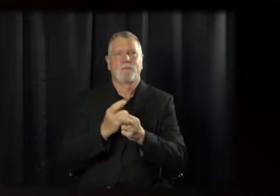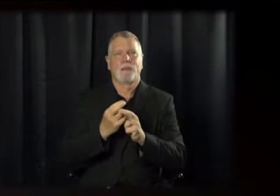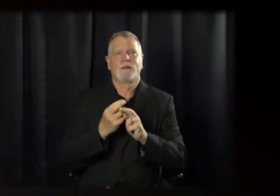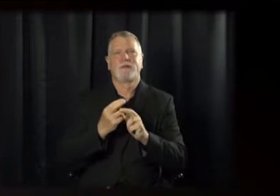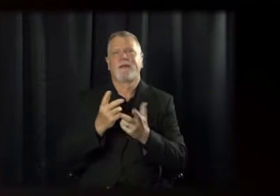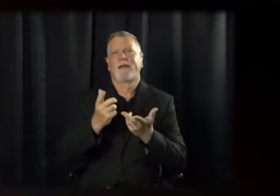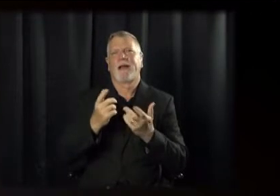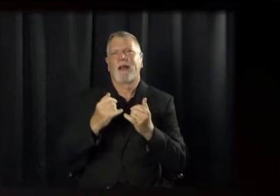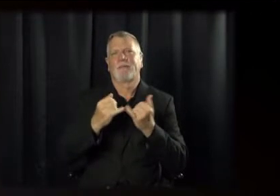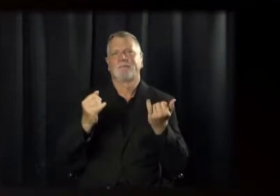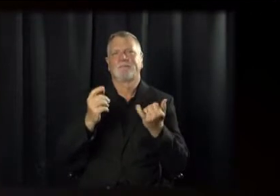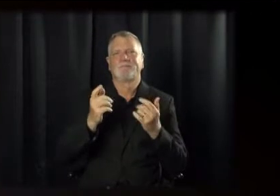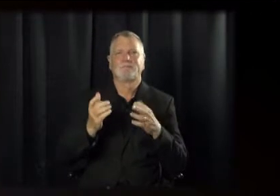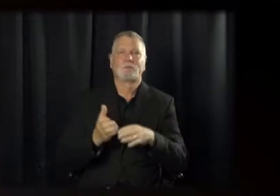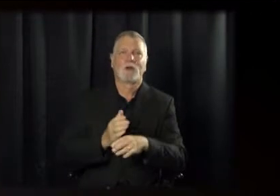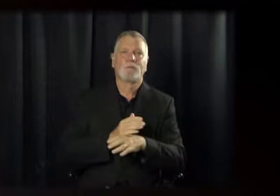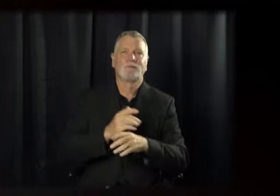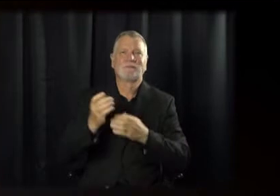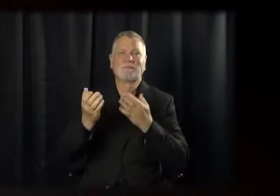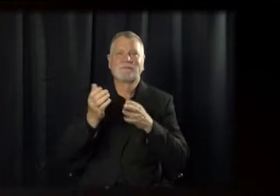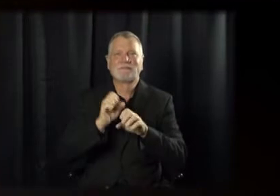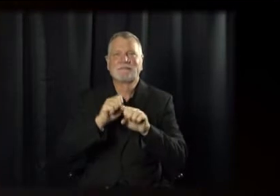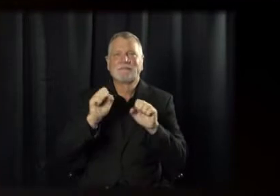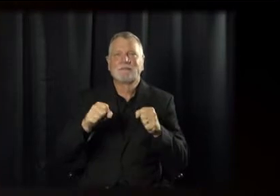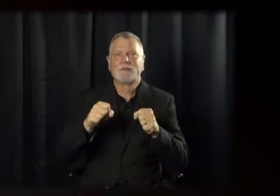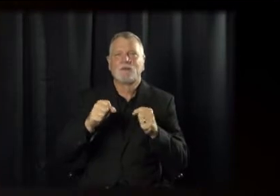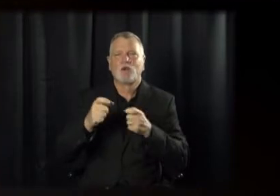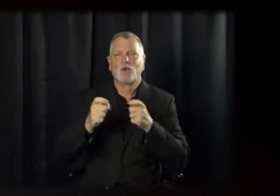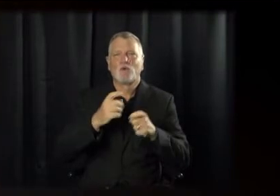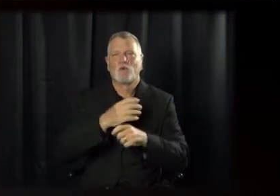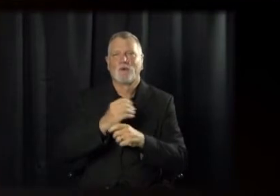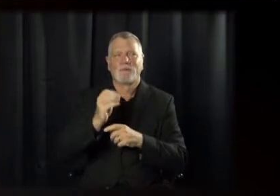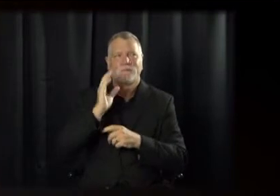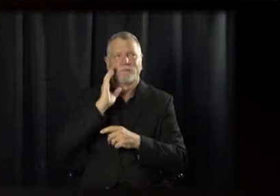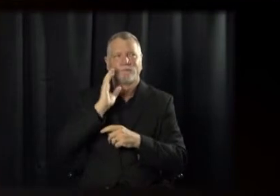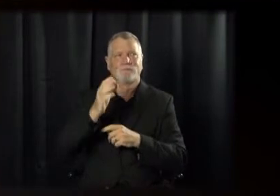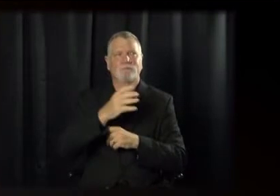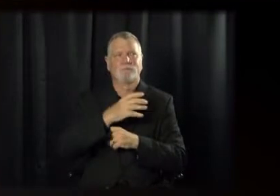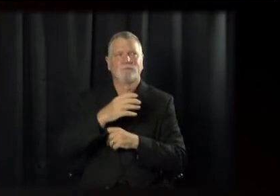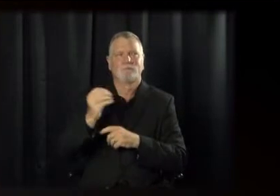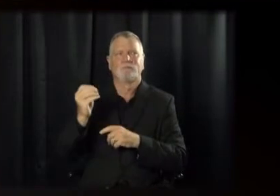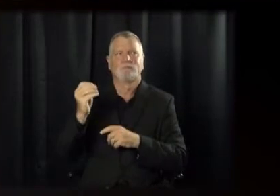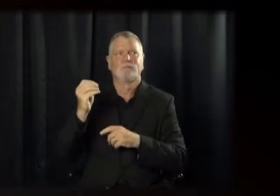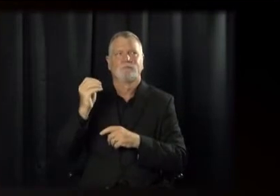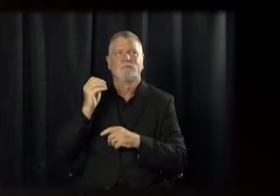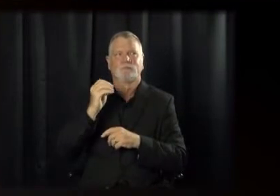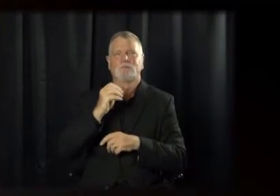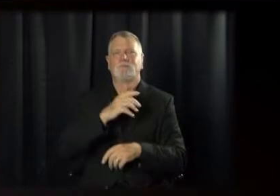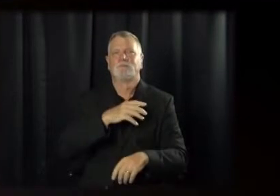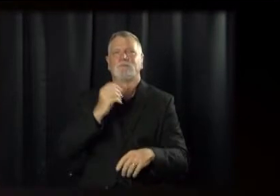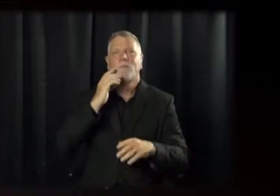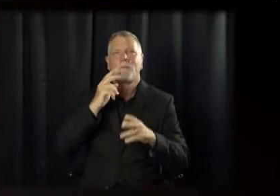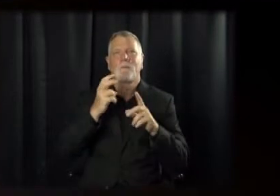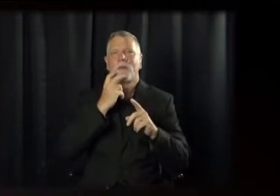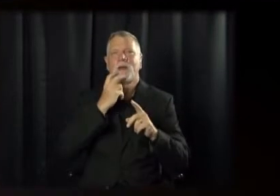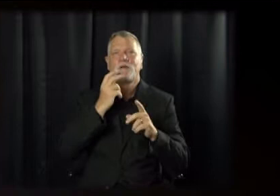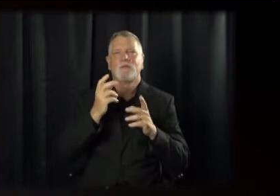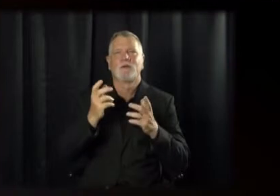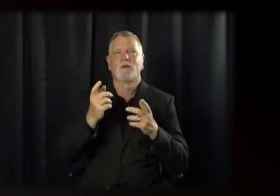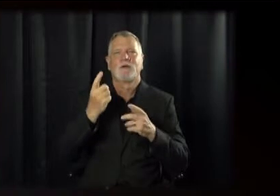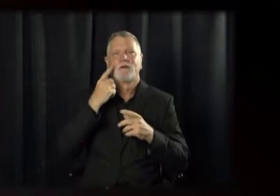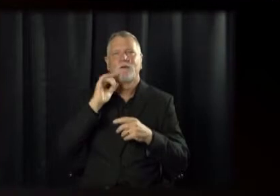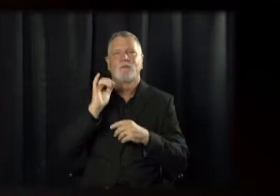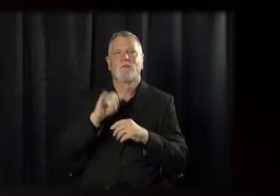equipment. Upgrading system controls and facilities to enable the integration of renewable energy, battery storage, and demand